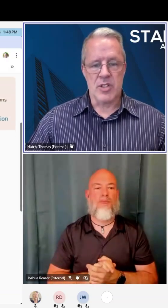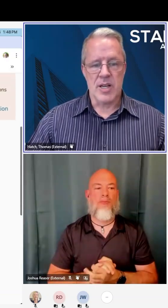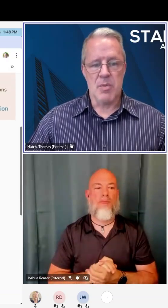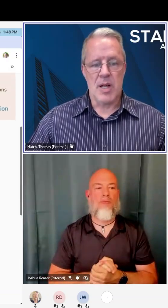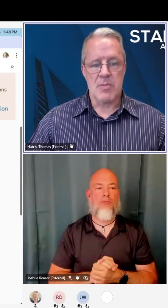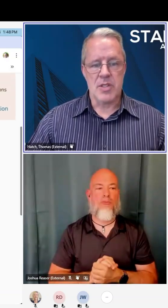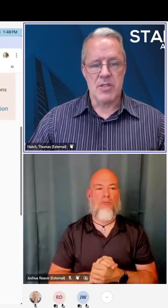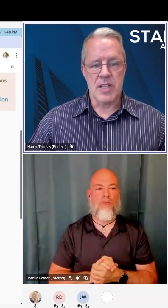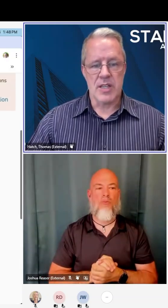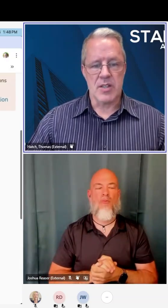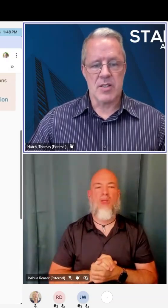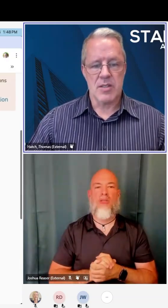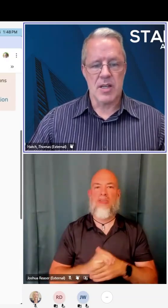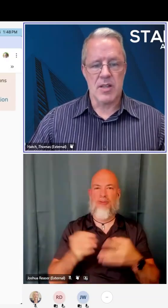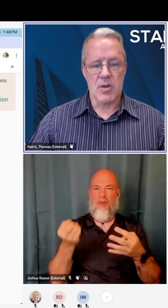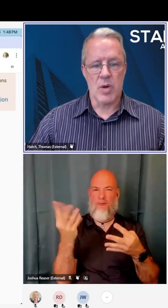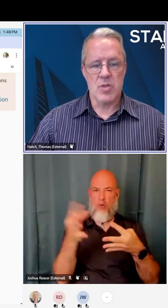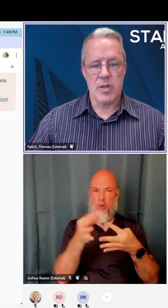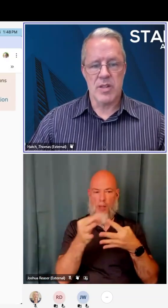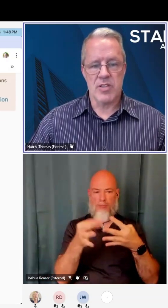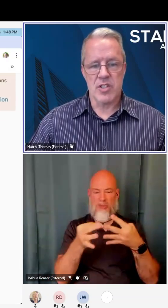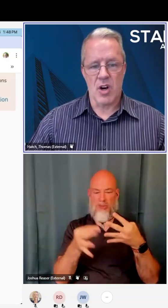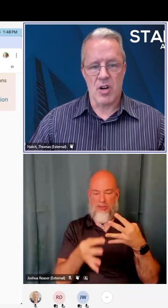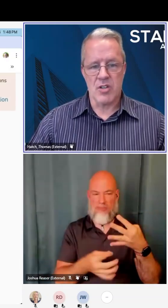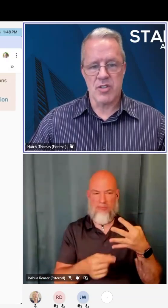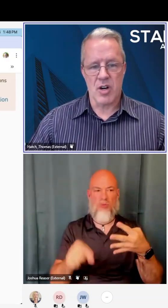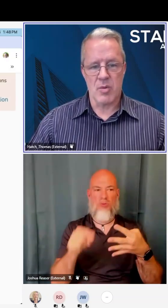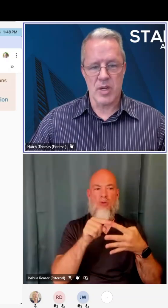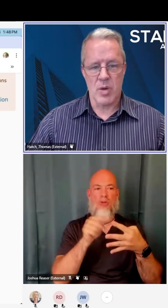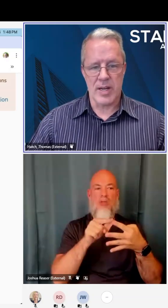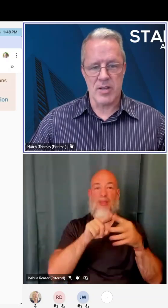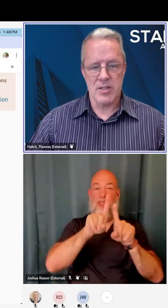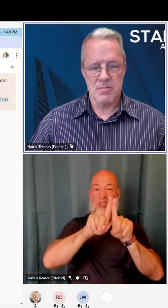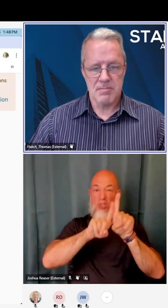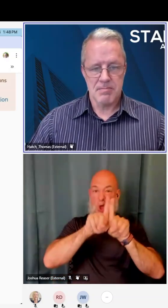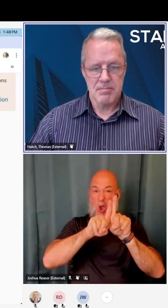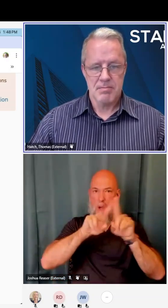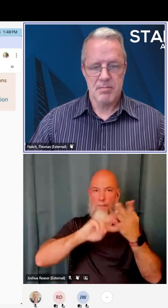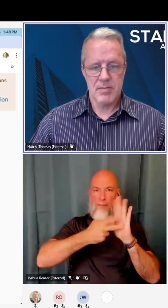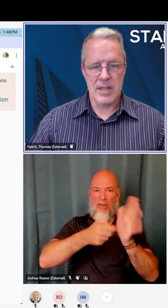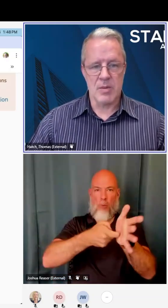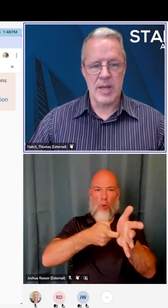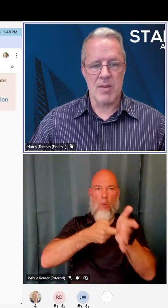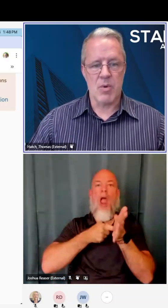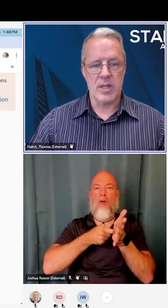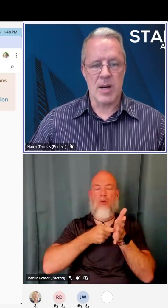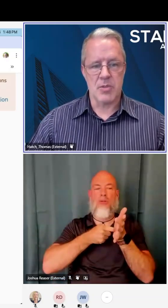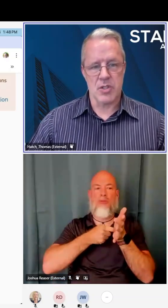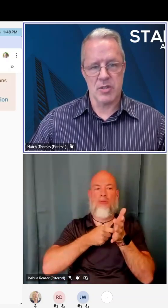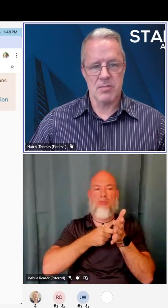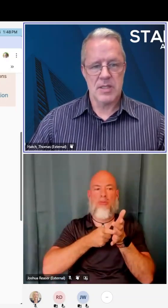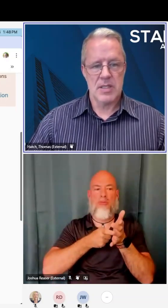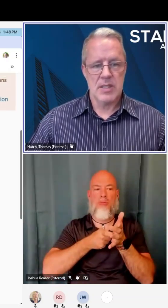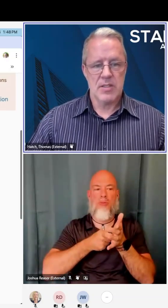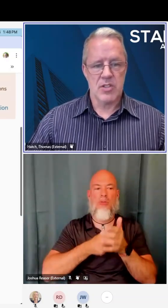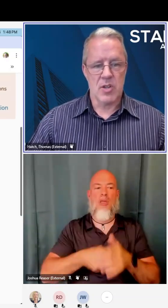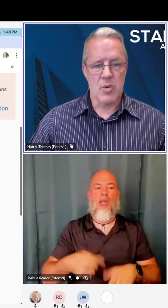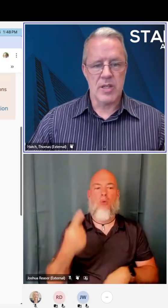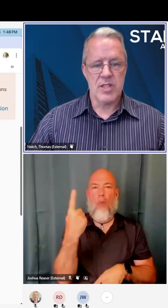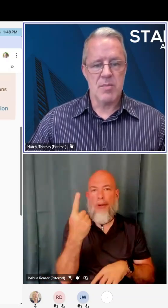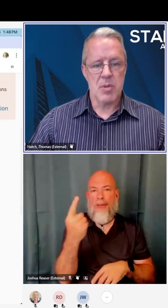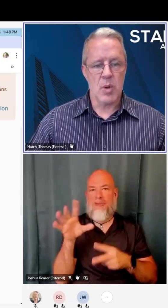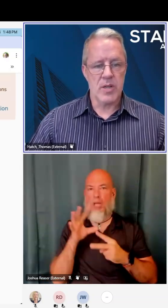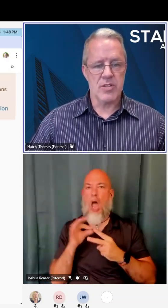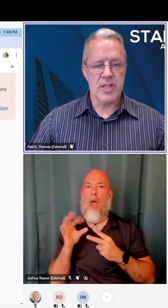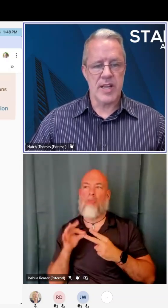And then there's a couple options here. The ones with the stars are required, and then we have one optional. So